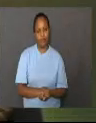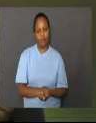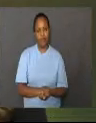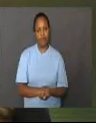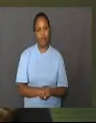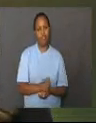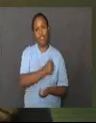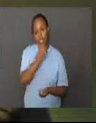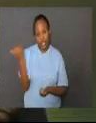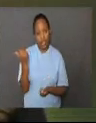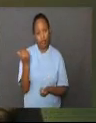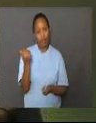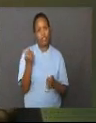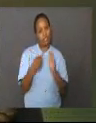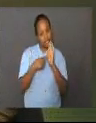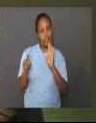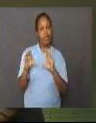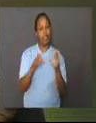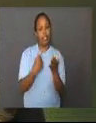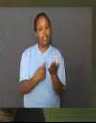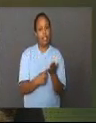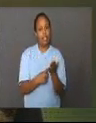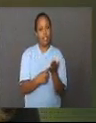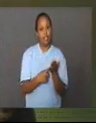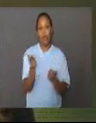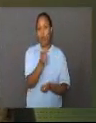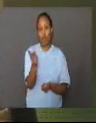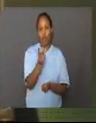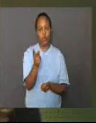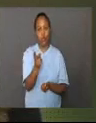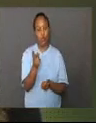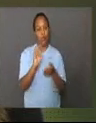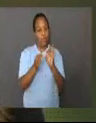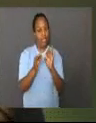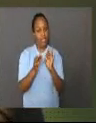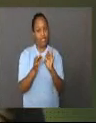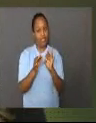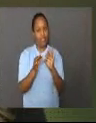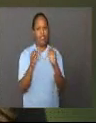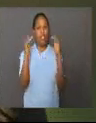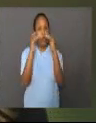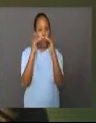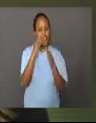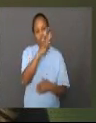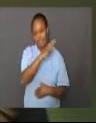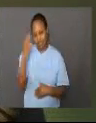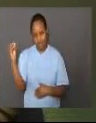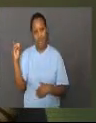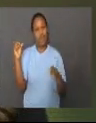Now that we have clarified the difference between the meaning of equality